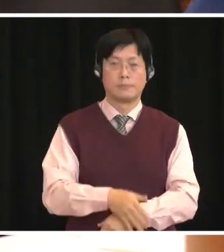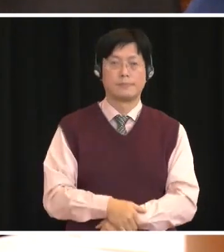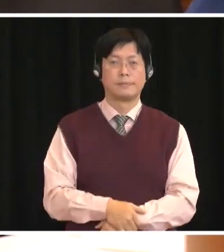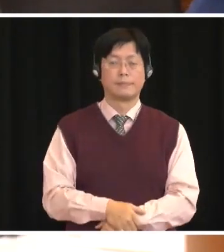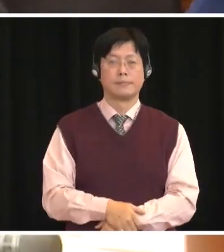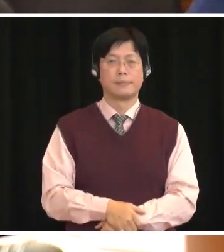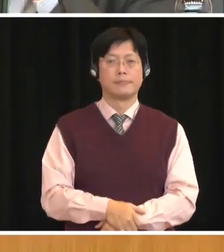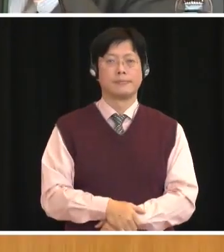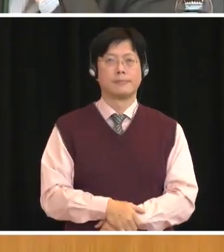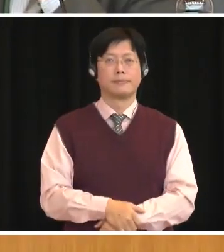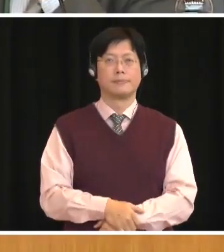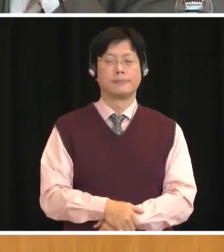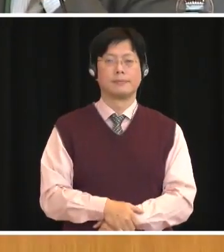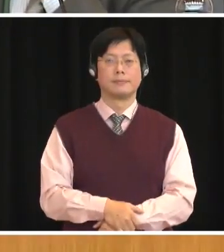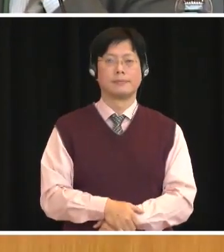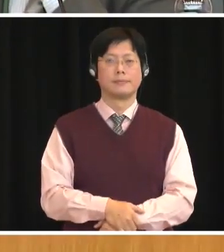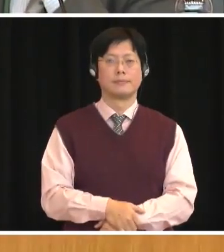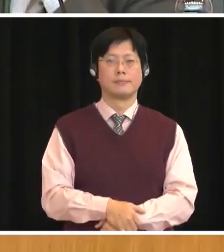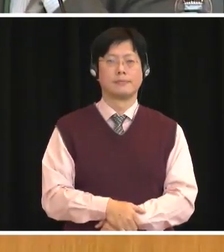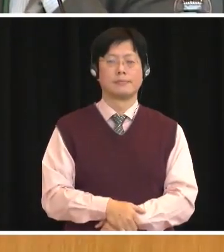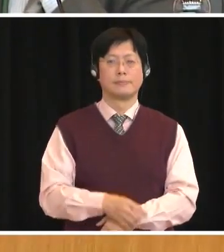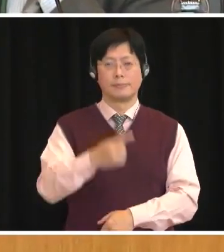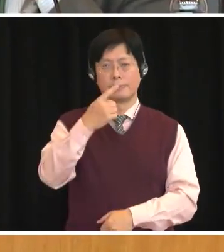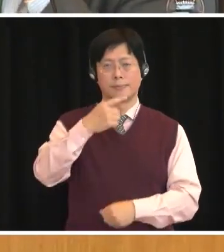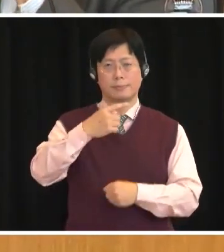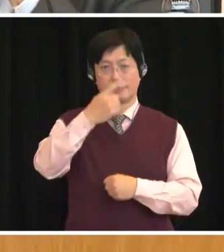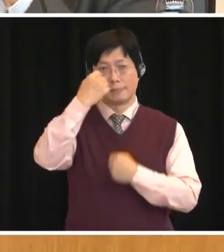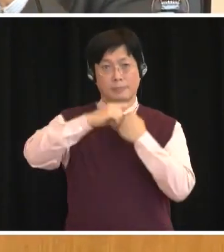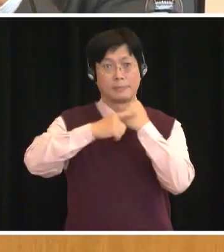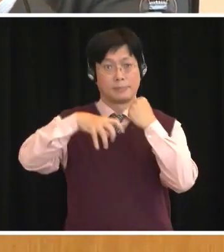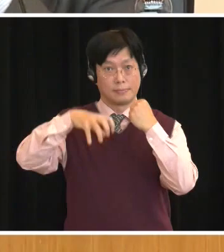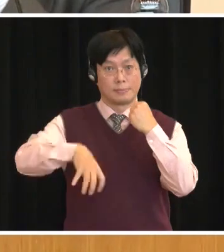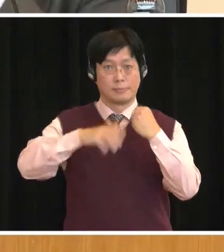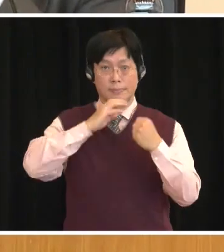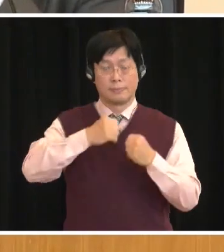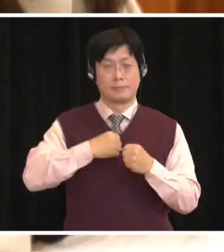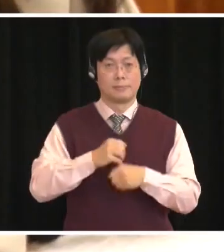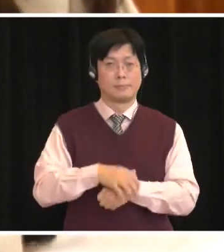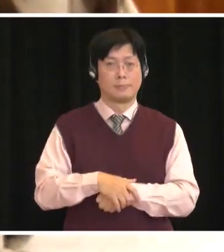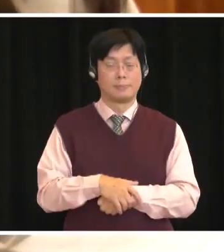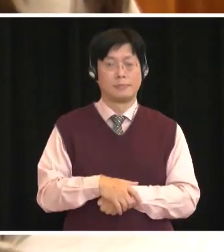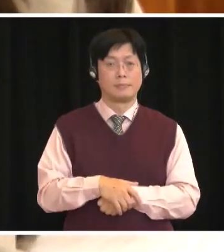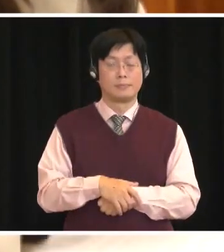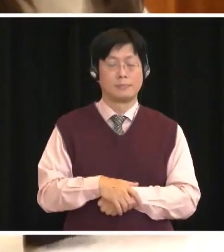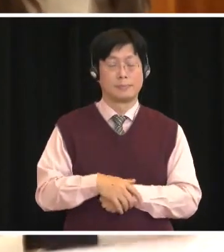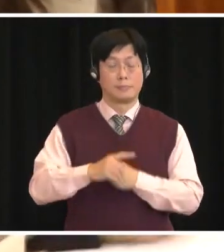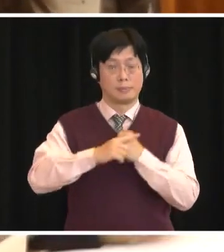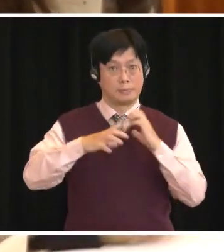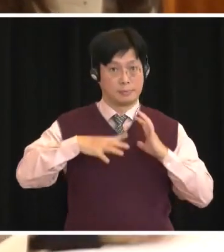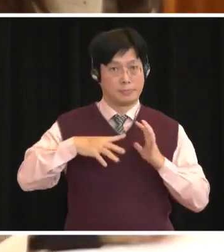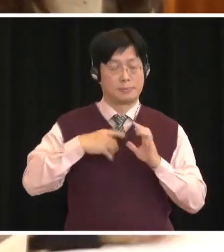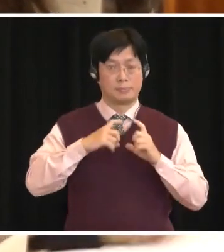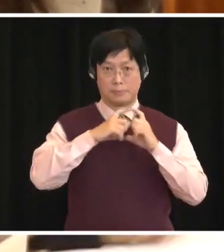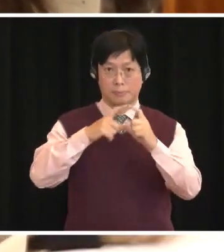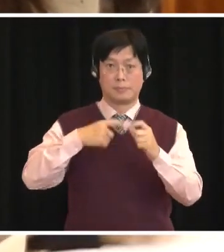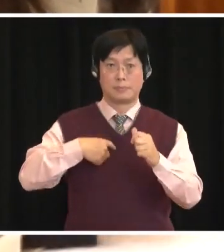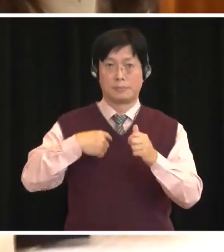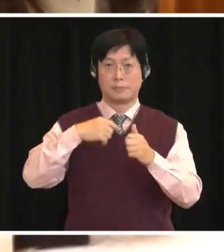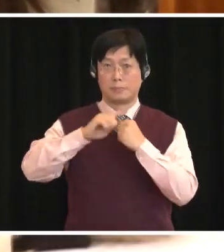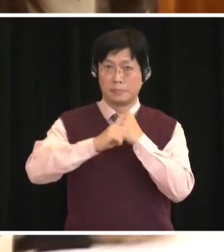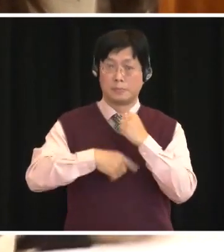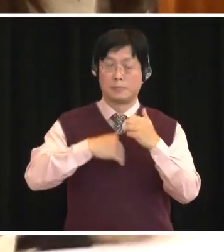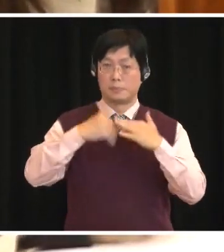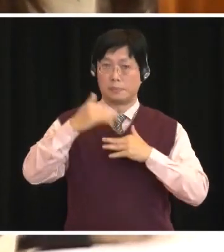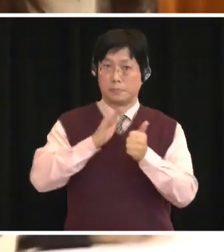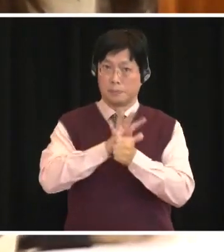Okay, I think there is an extra information too. Hi, I am from the Judicial Yuan. I